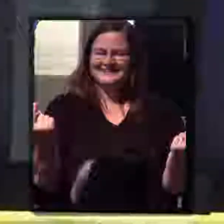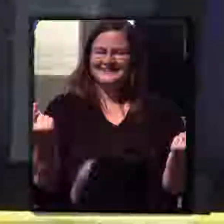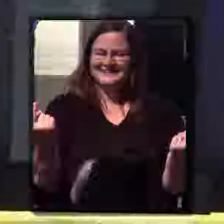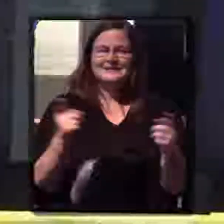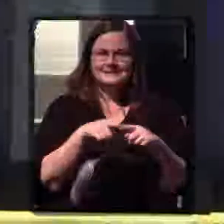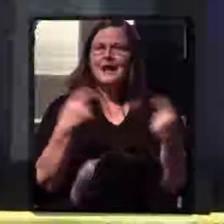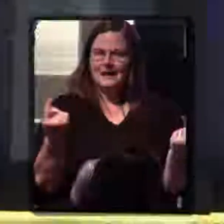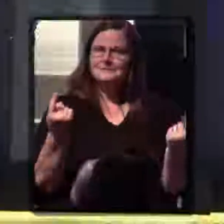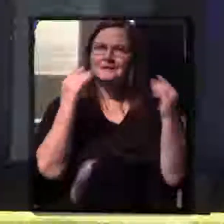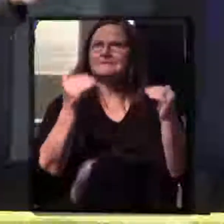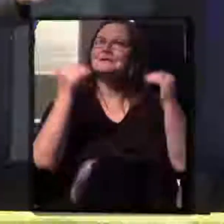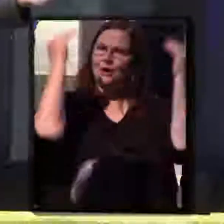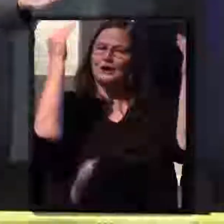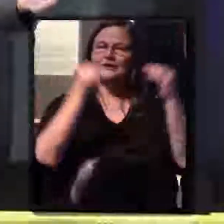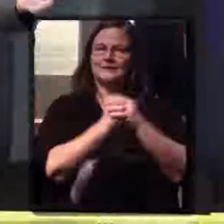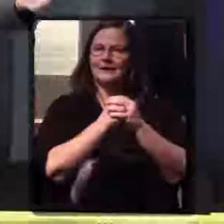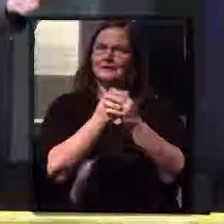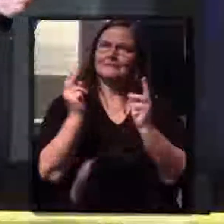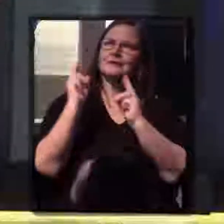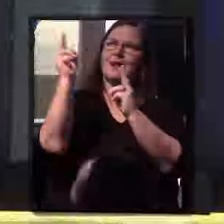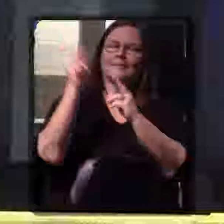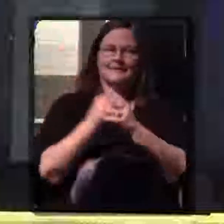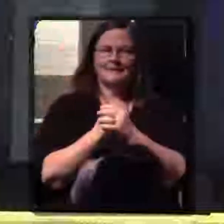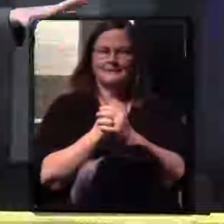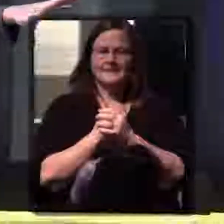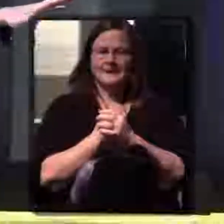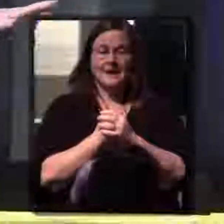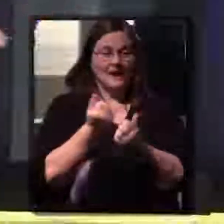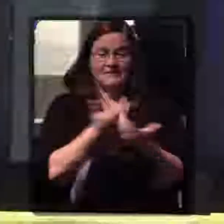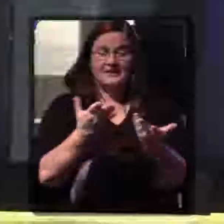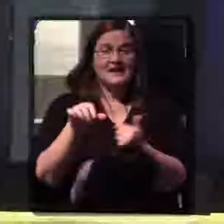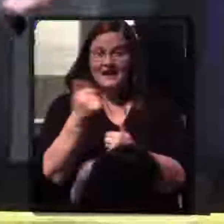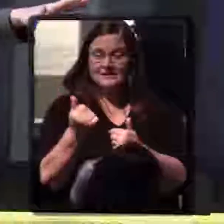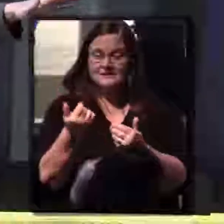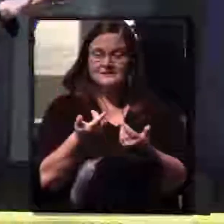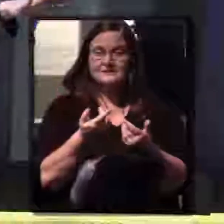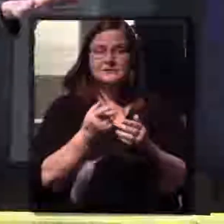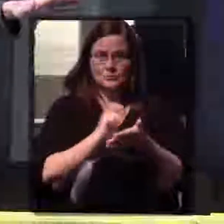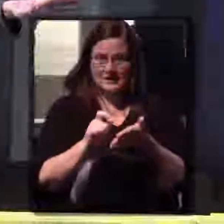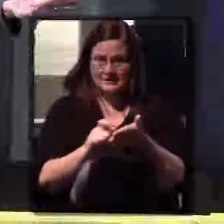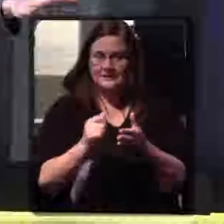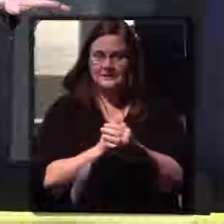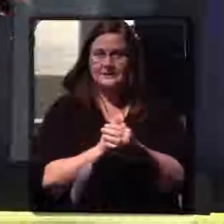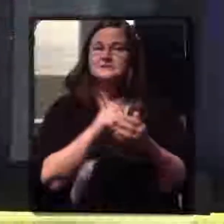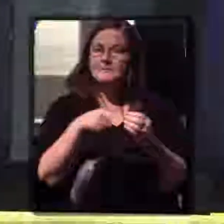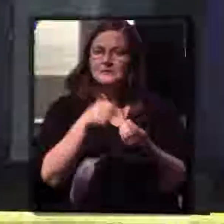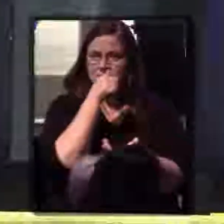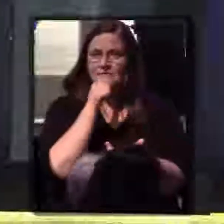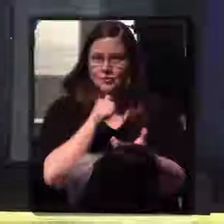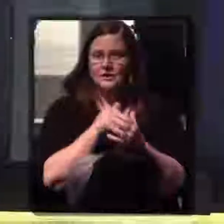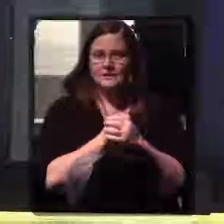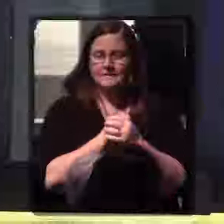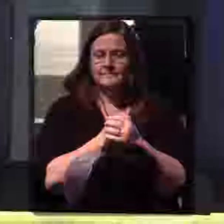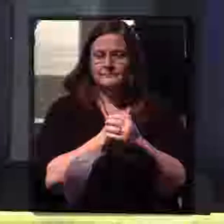passage is the exact opposite of highly exalted and lifted up. Because everything